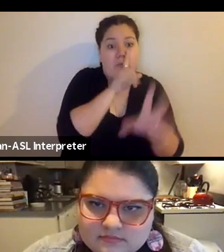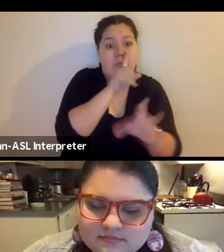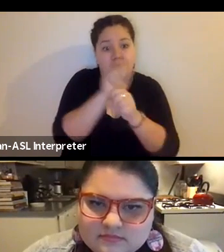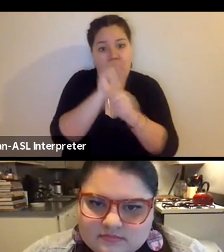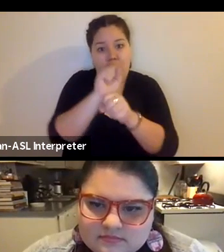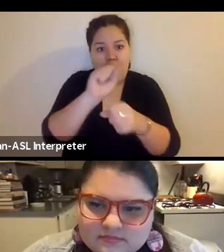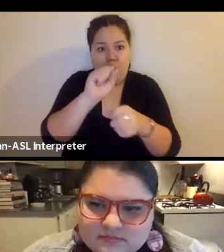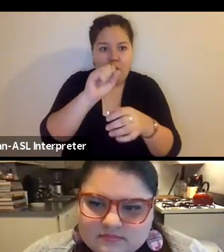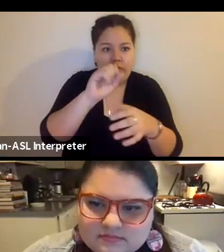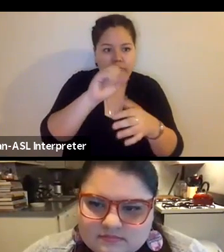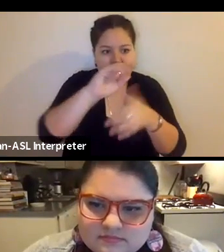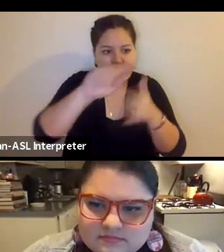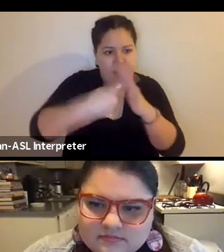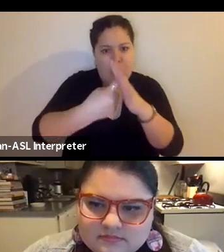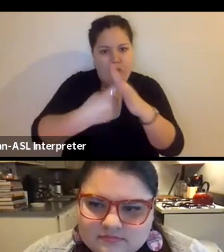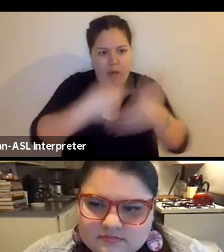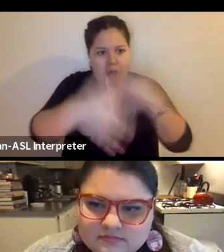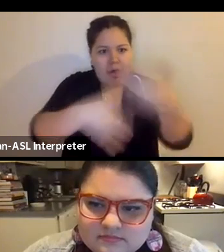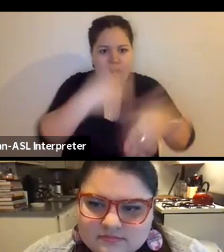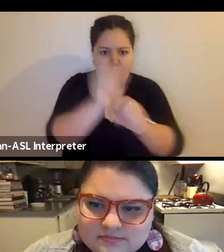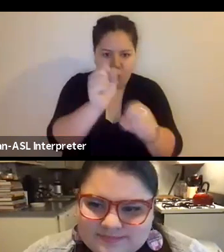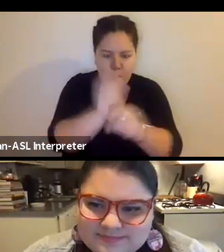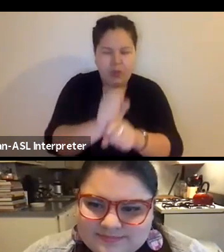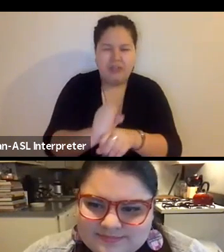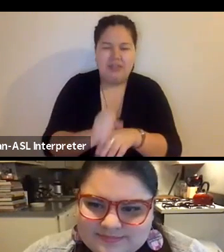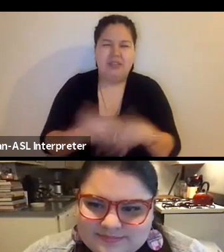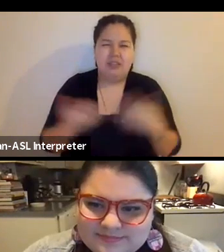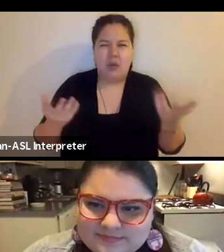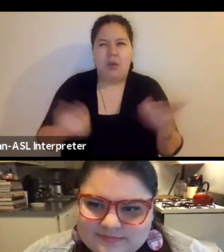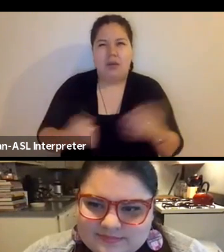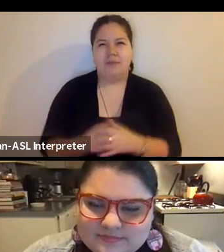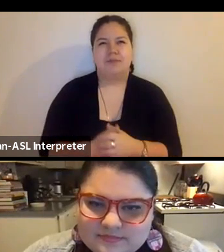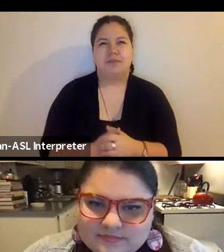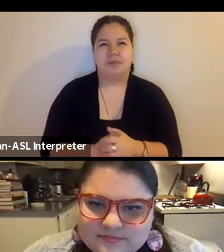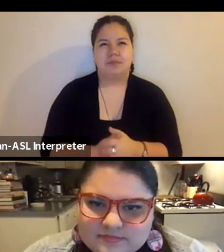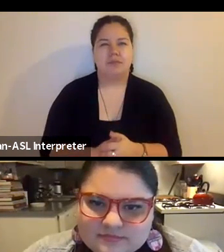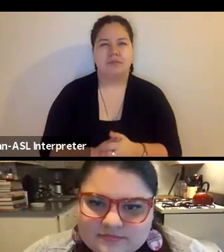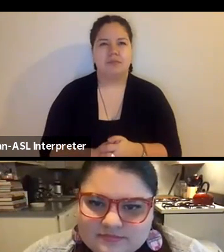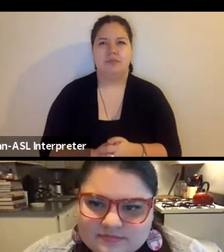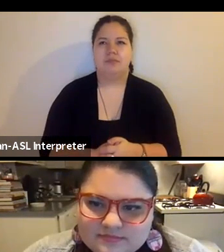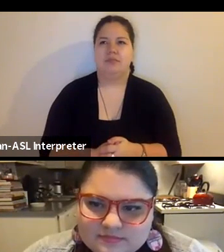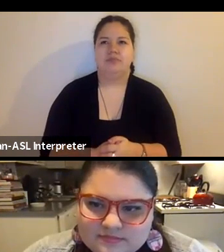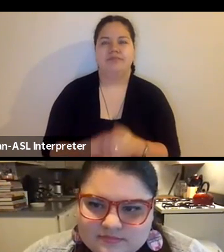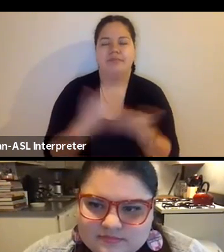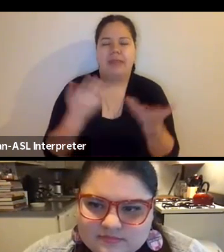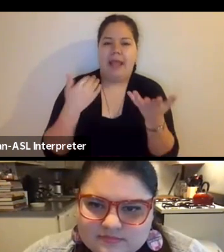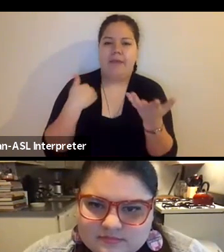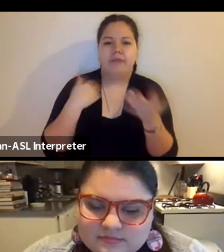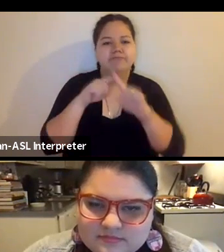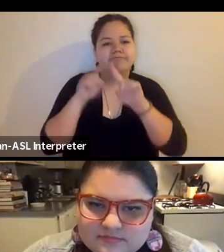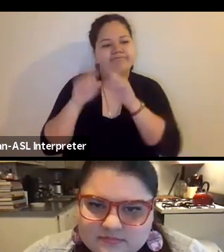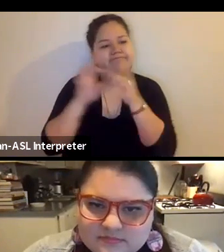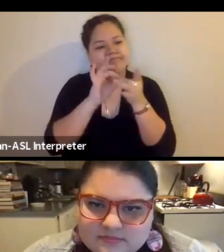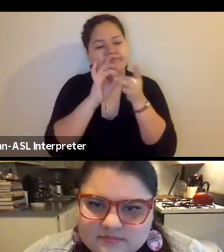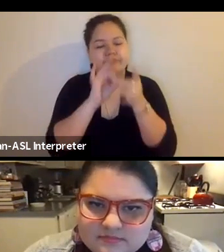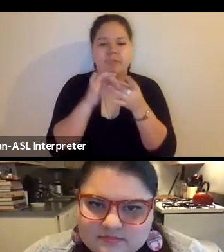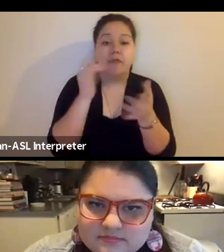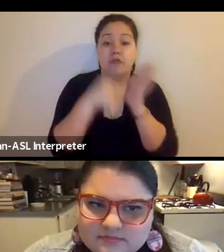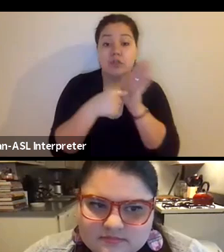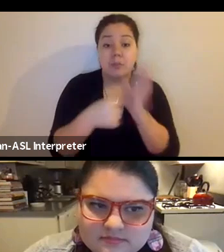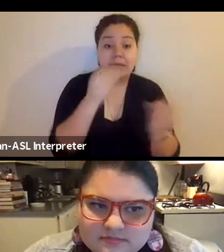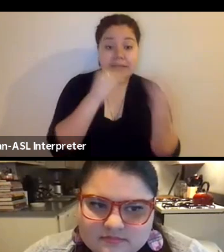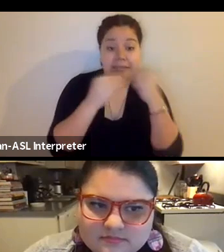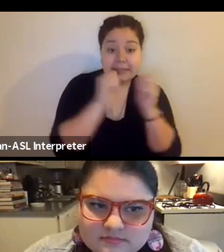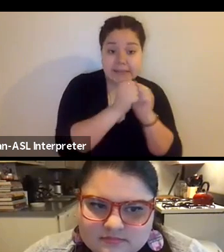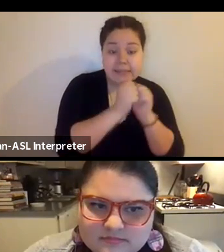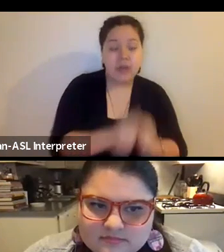So there are a bunch of protocols regarding eating with one another, hearing about each other's stories,